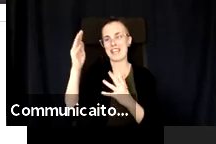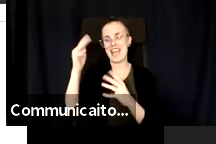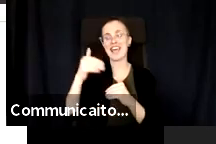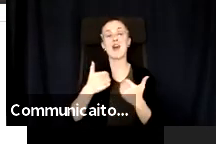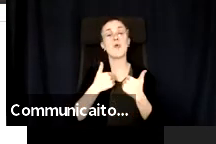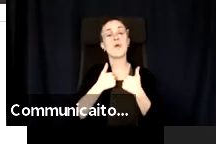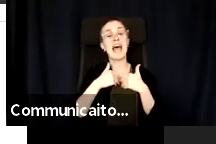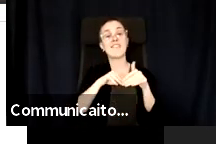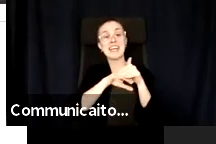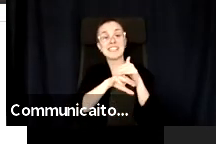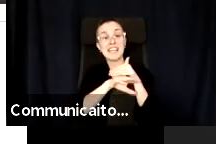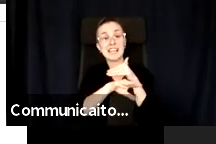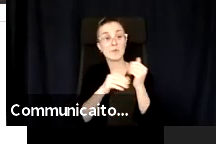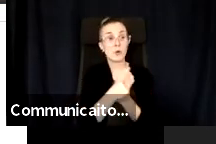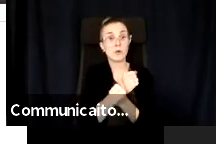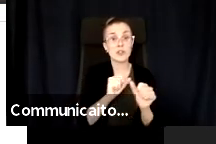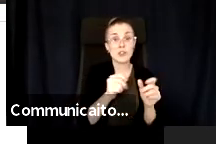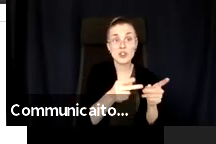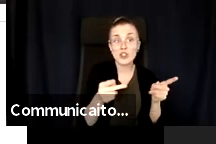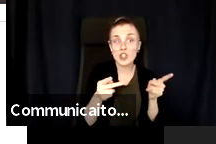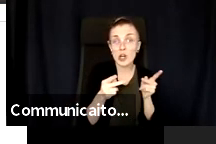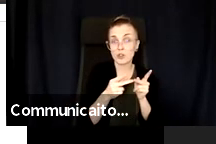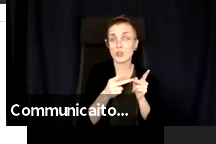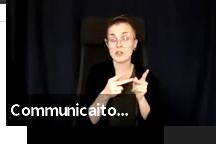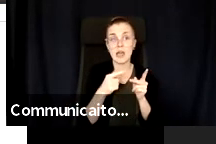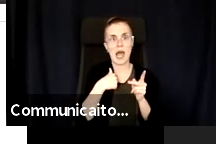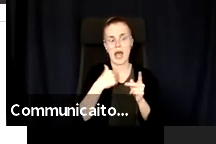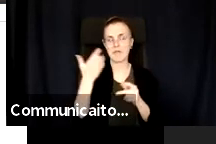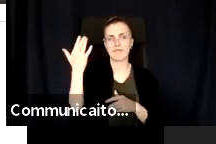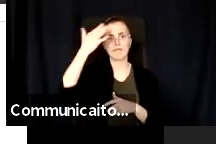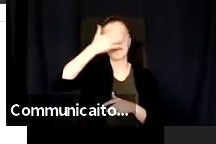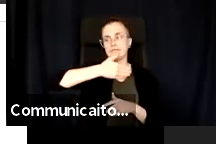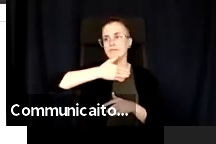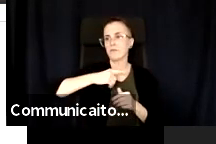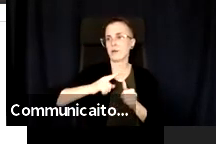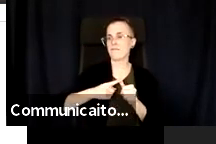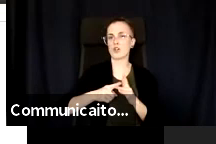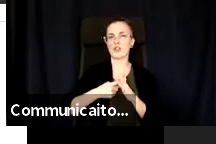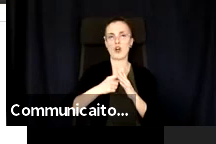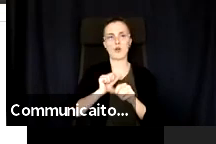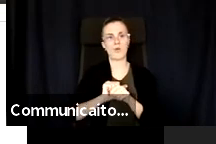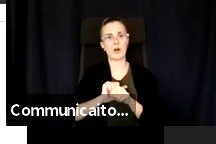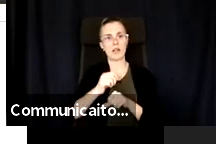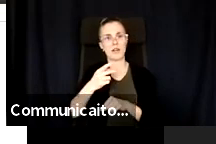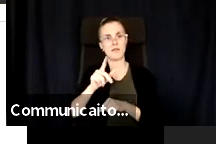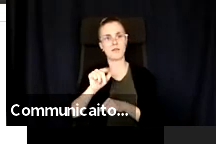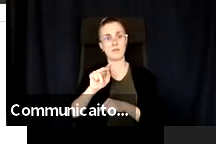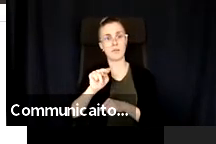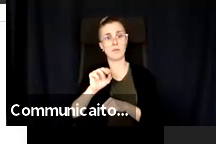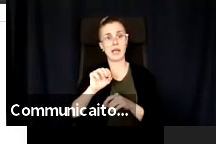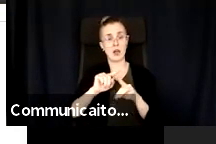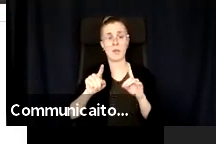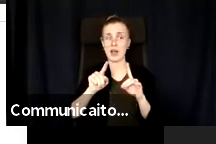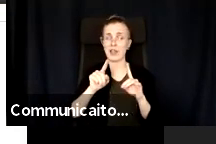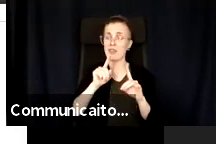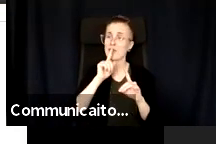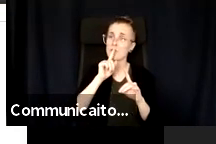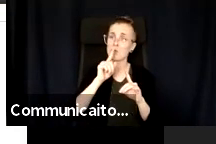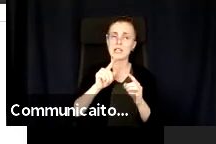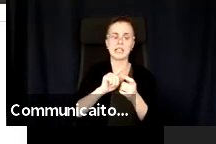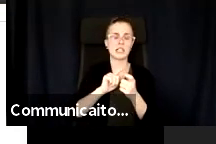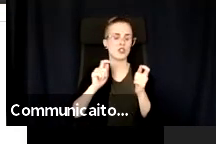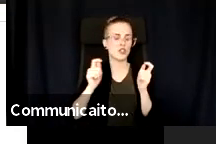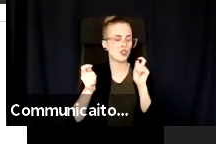accessible shelters. I did not see that when I first started working in Plano, but they have really changed quite a bit to